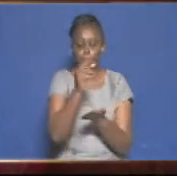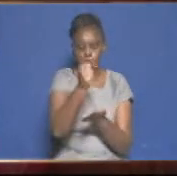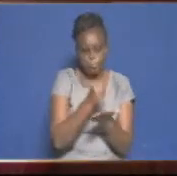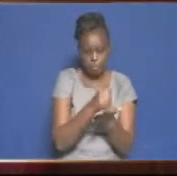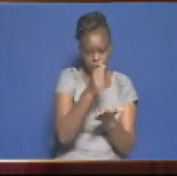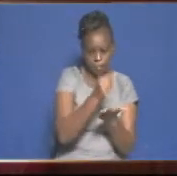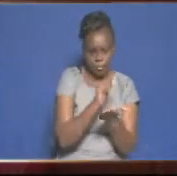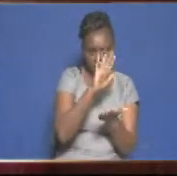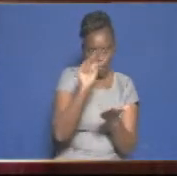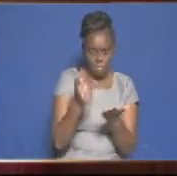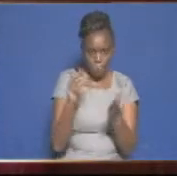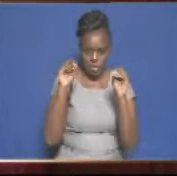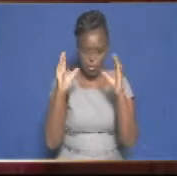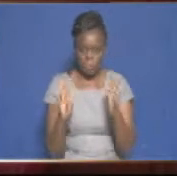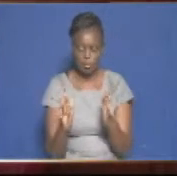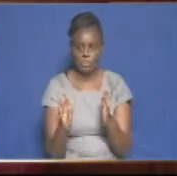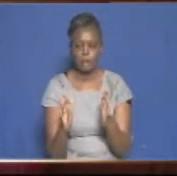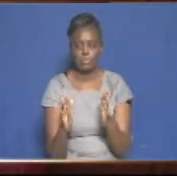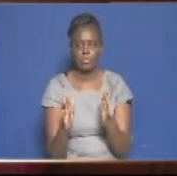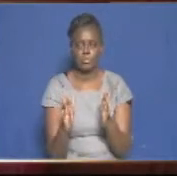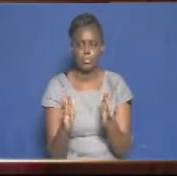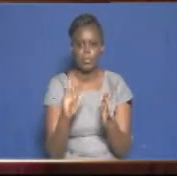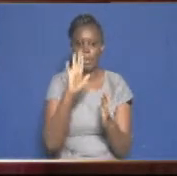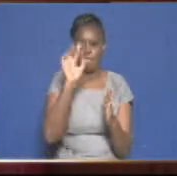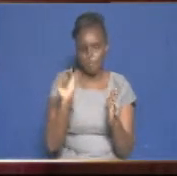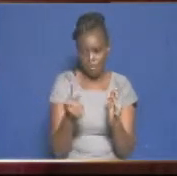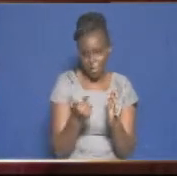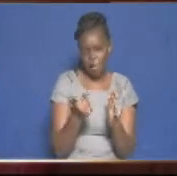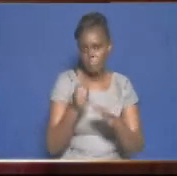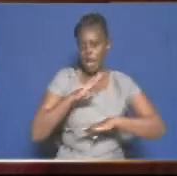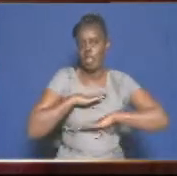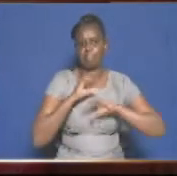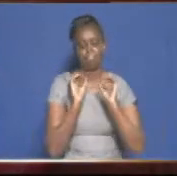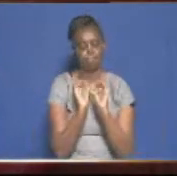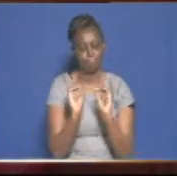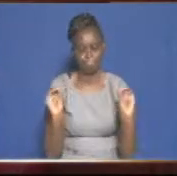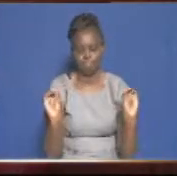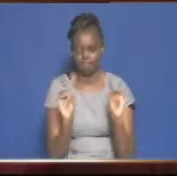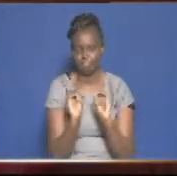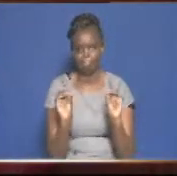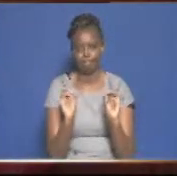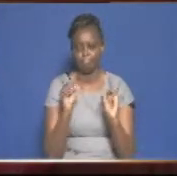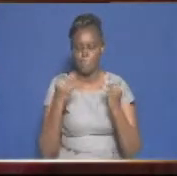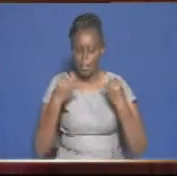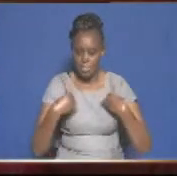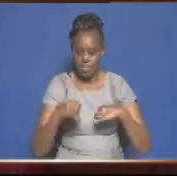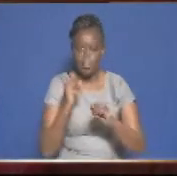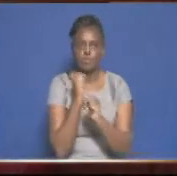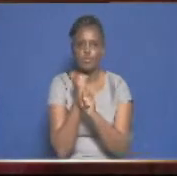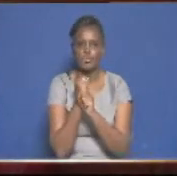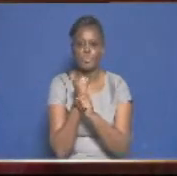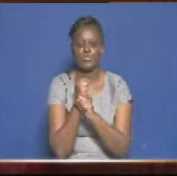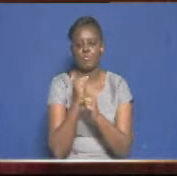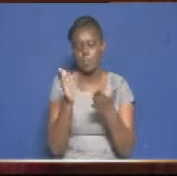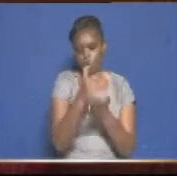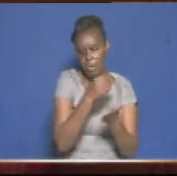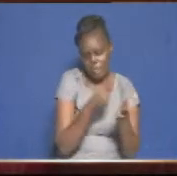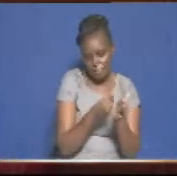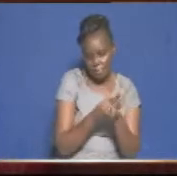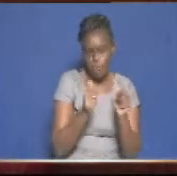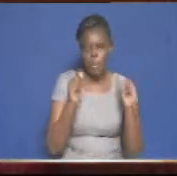5,000 teachers. Mr. Speaker, 5,000 are not enough, although they are trying to do good, because maybe the revenues are not behaving